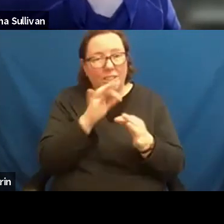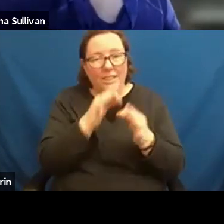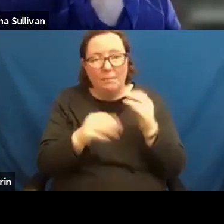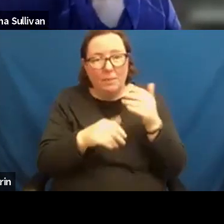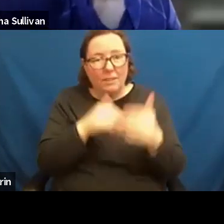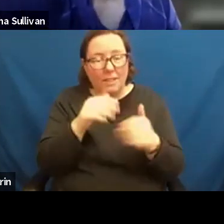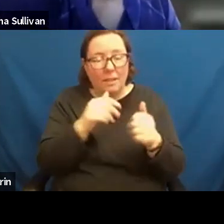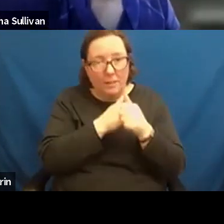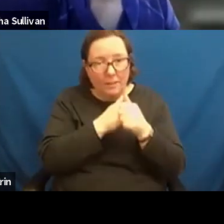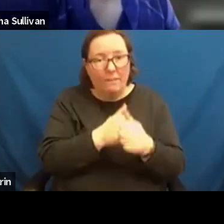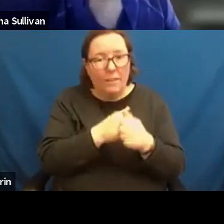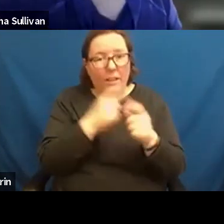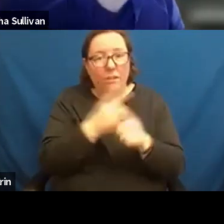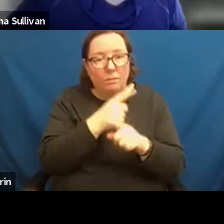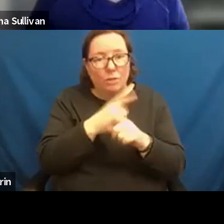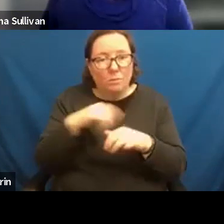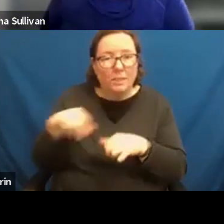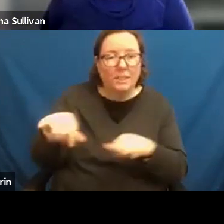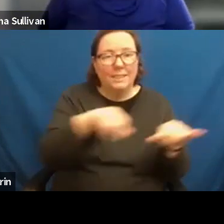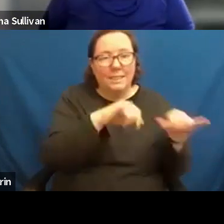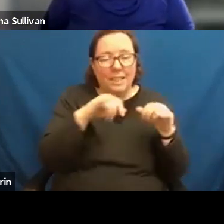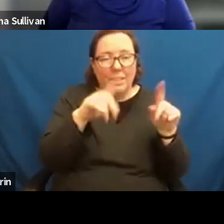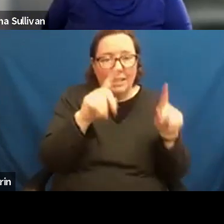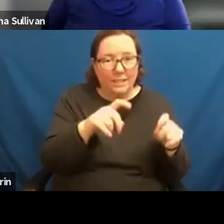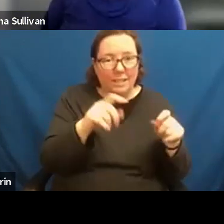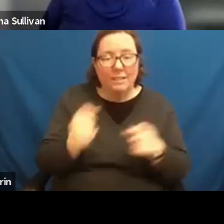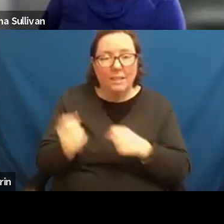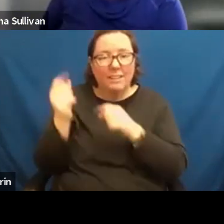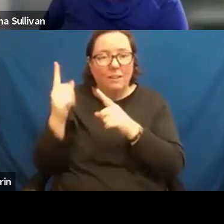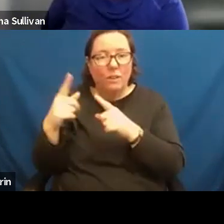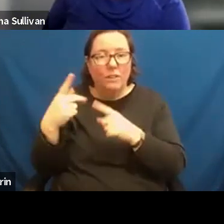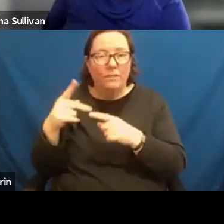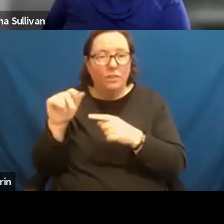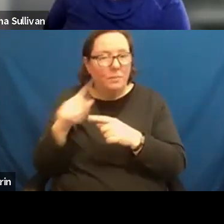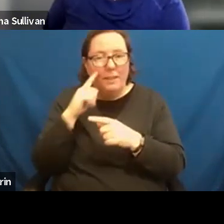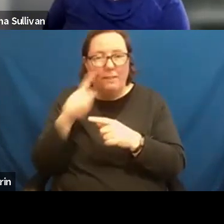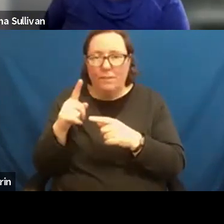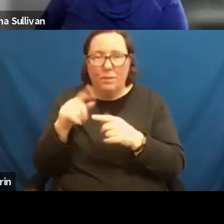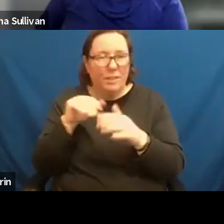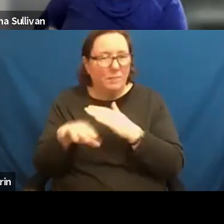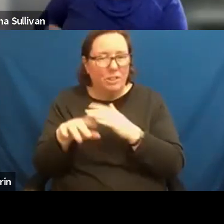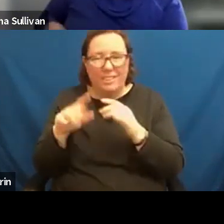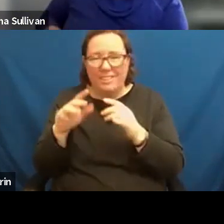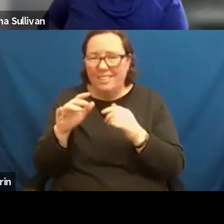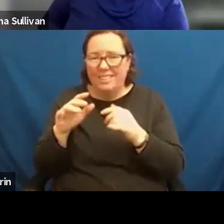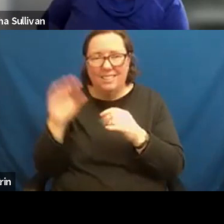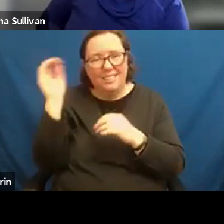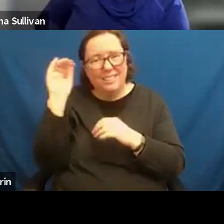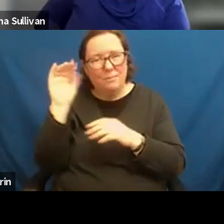Use an appropriate standardized test. Get rid of GPAs as a metric for admission. It is subjective and very easy to